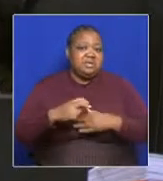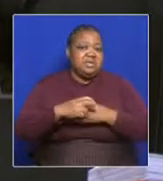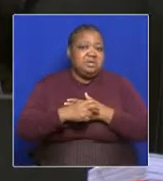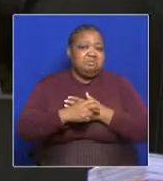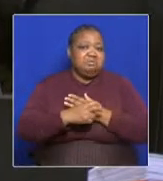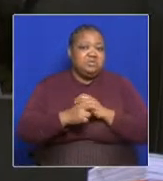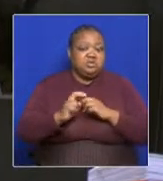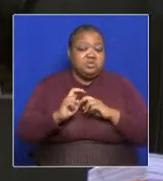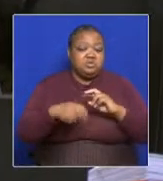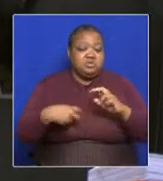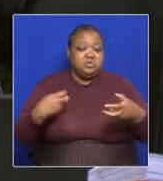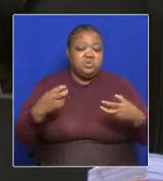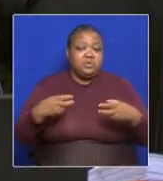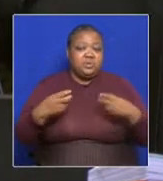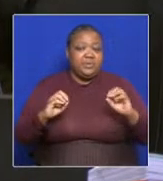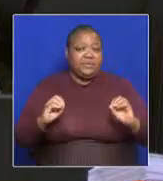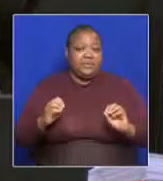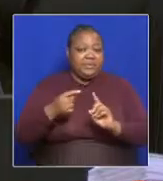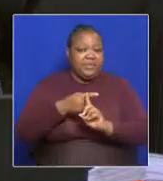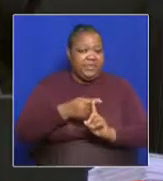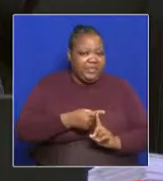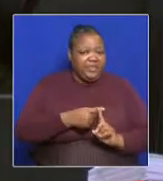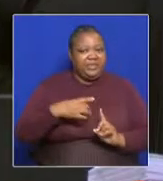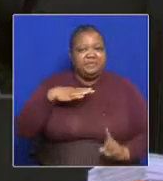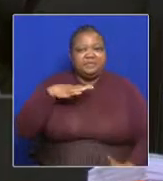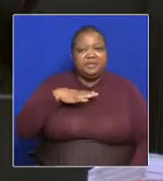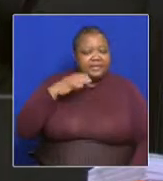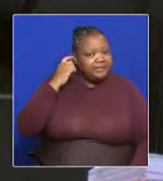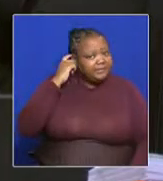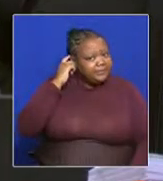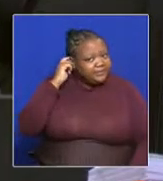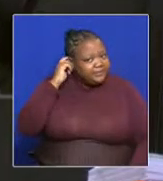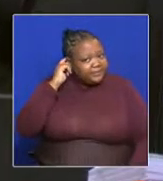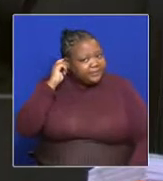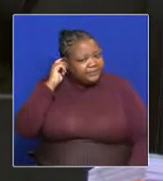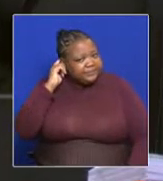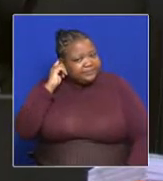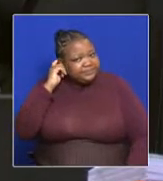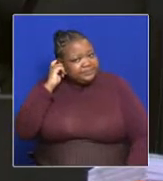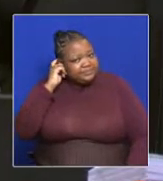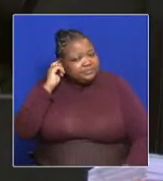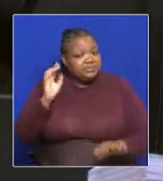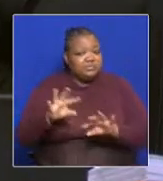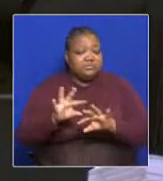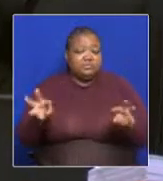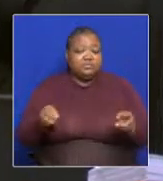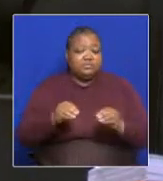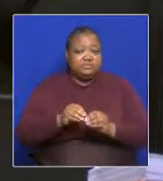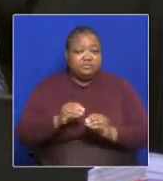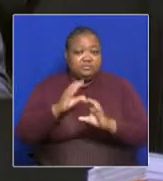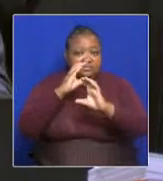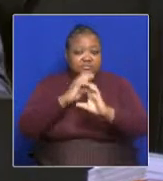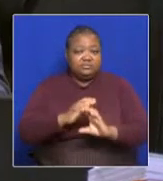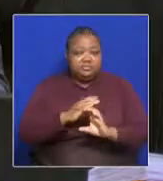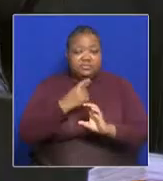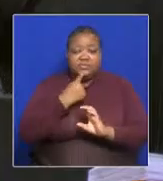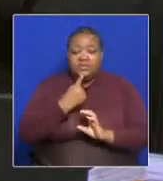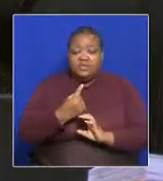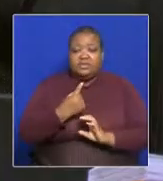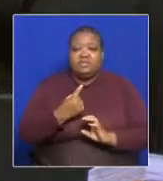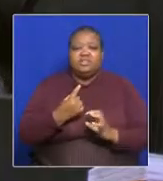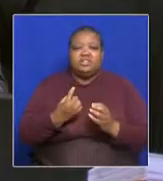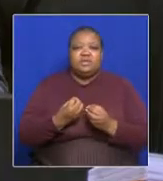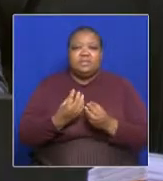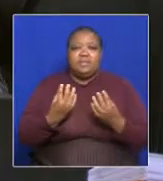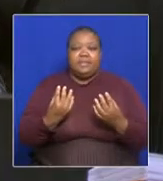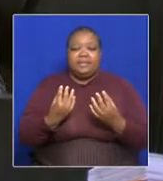then that's fine. So I want you to look at this thing holistically and say, we got so many things wrong, and